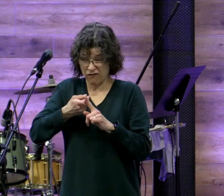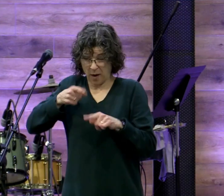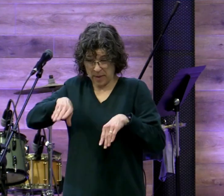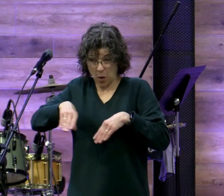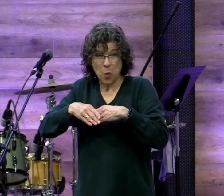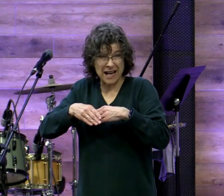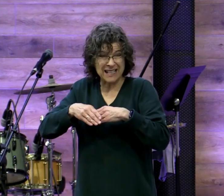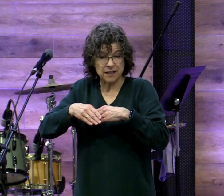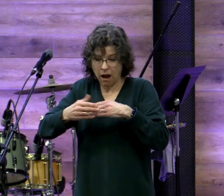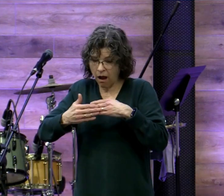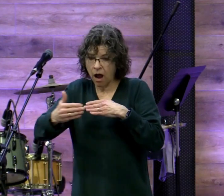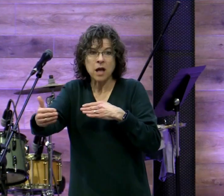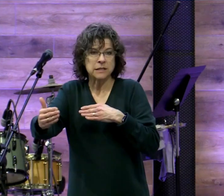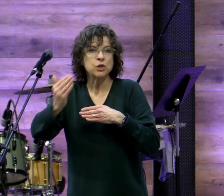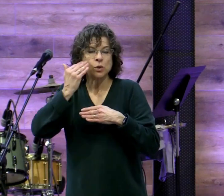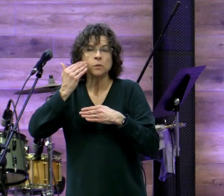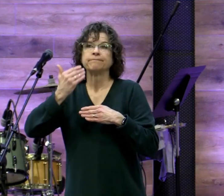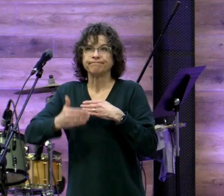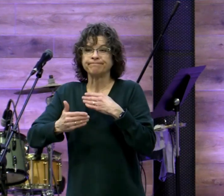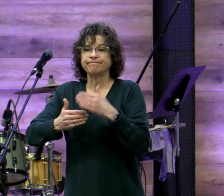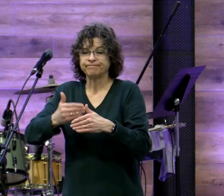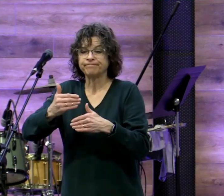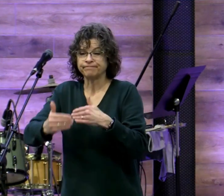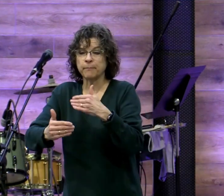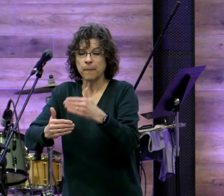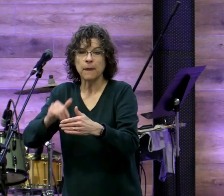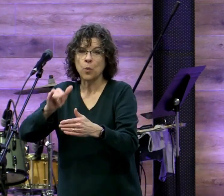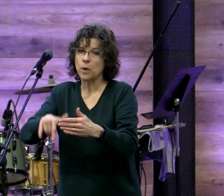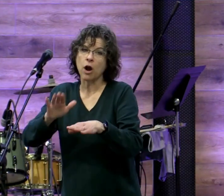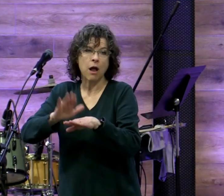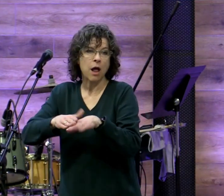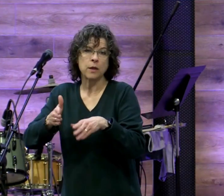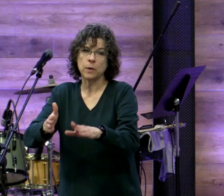that would lead to his death and him drinking another cup.